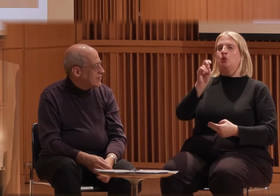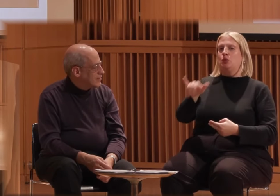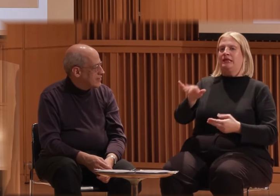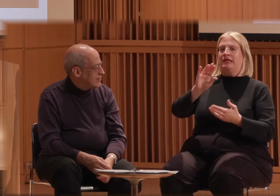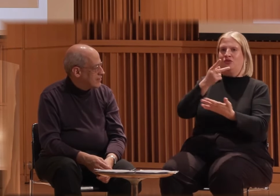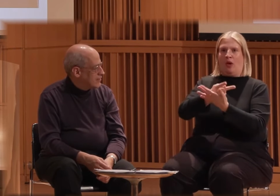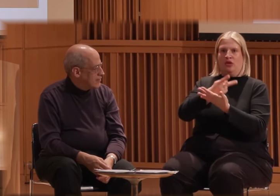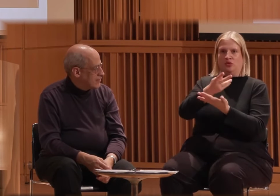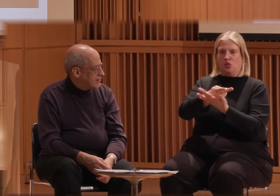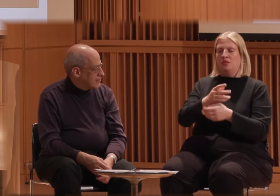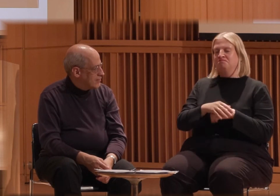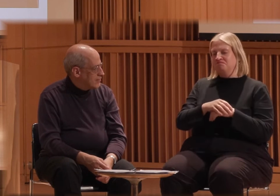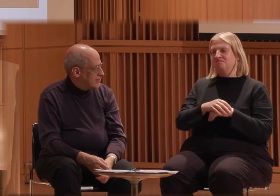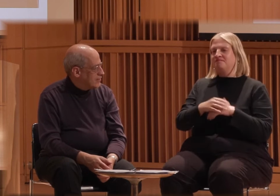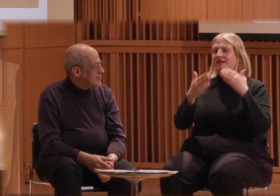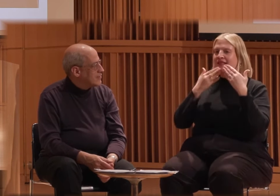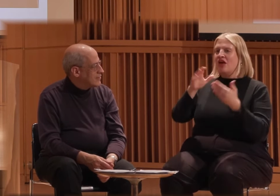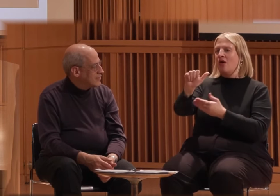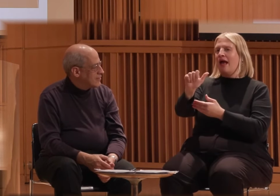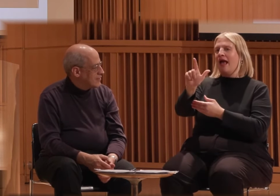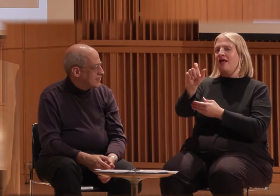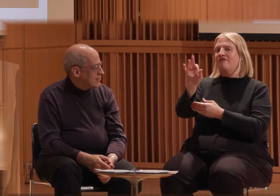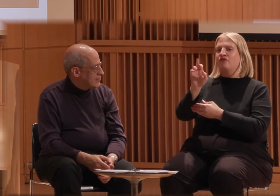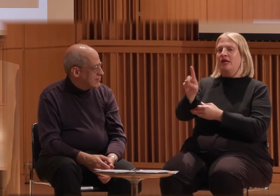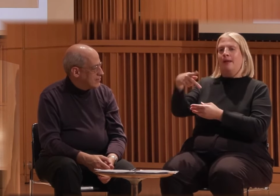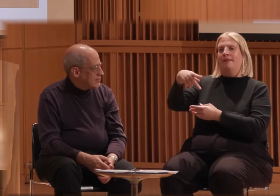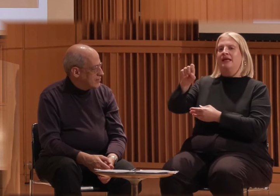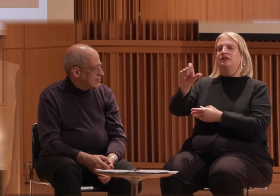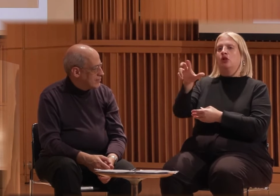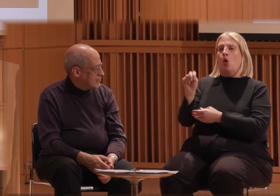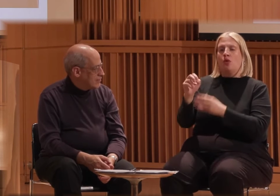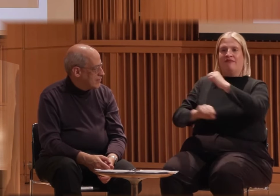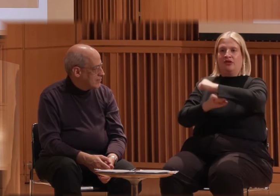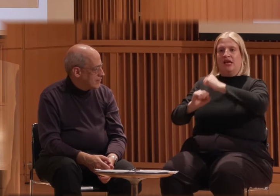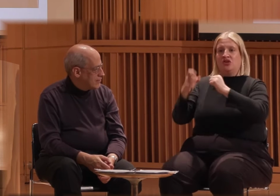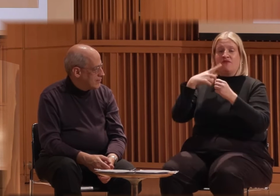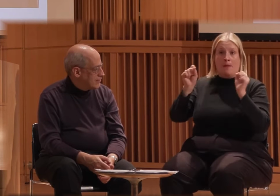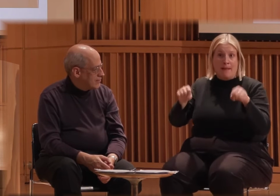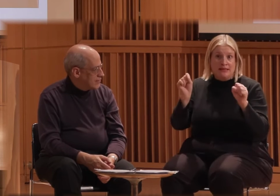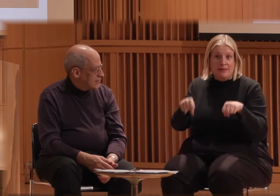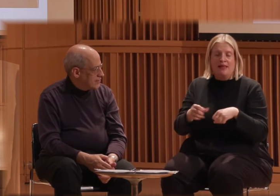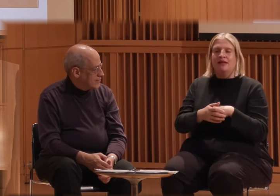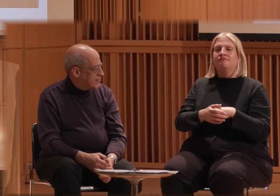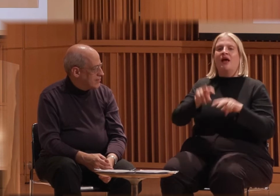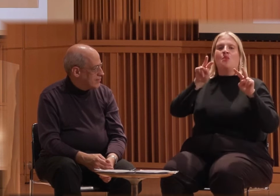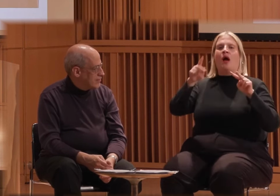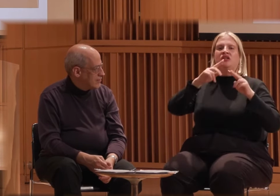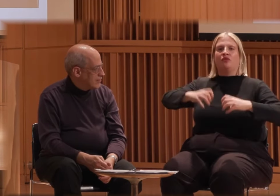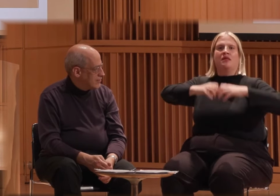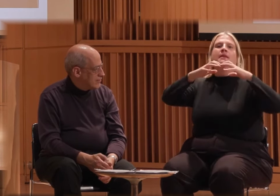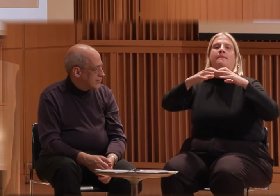and thank you to the Alfred P. Sloan Foundation once again for making it possible. And watch for the launch of the